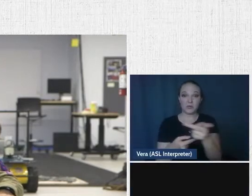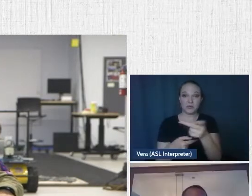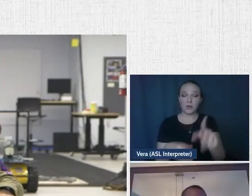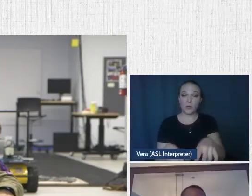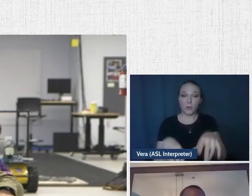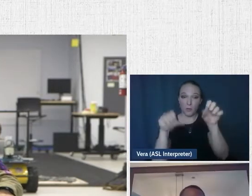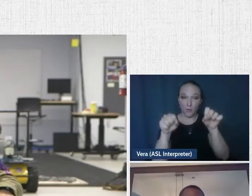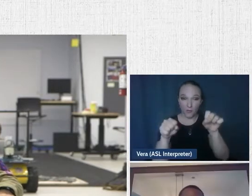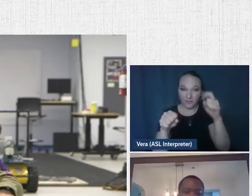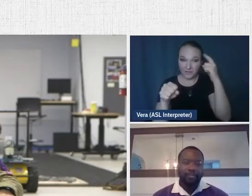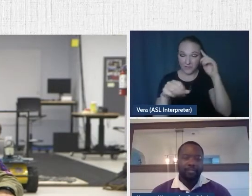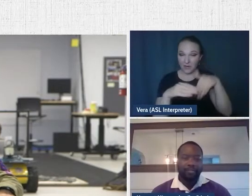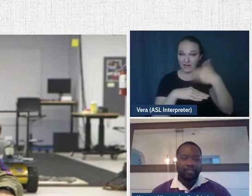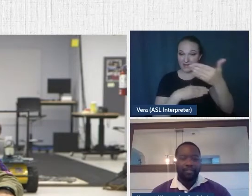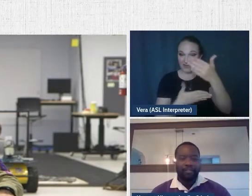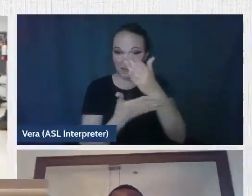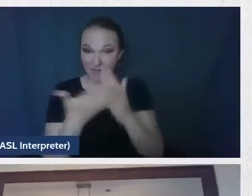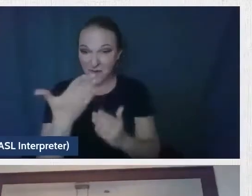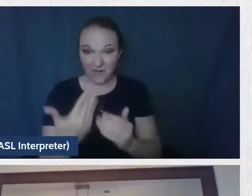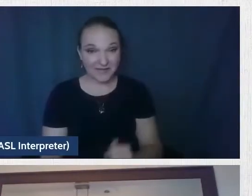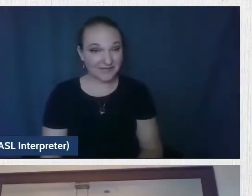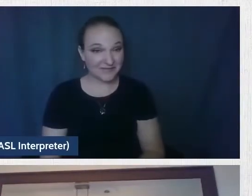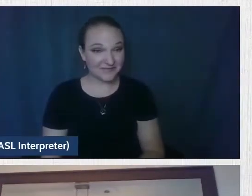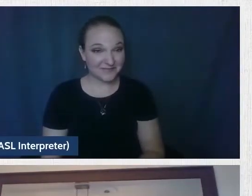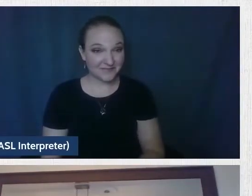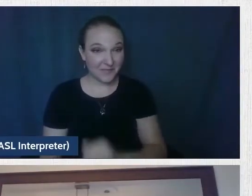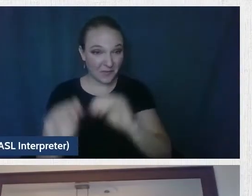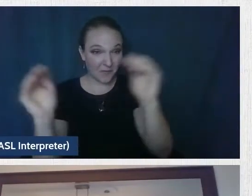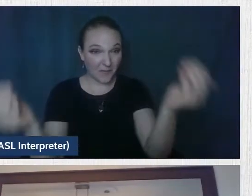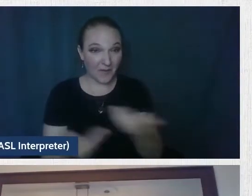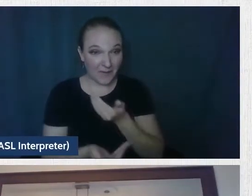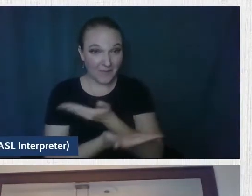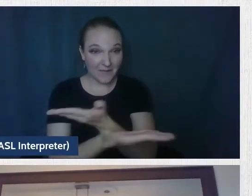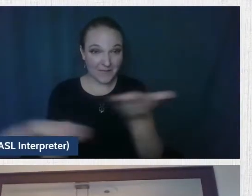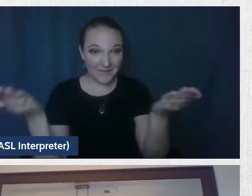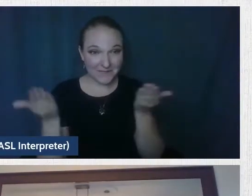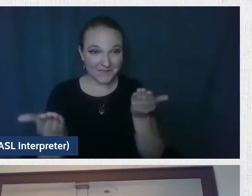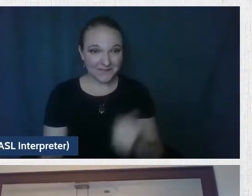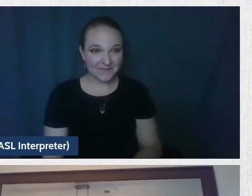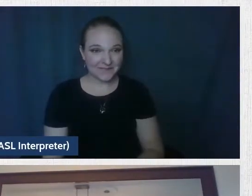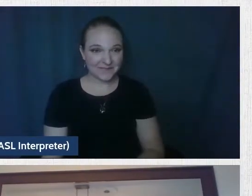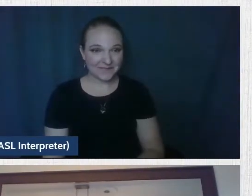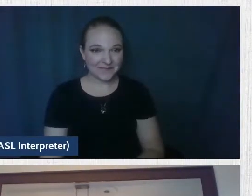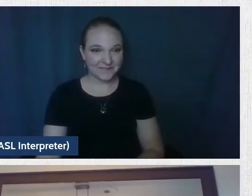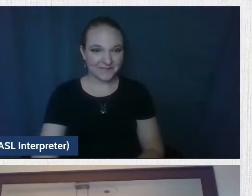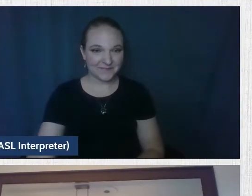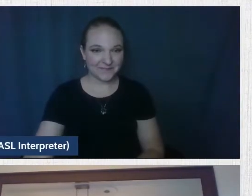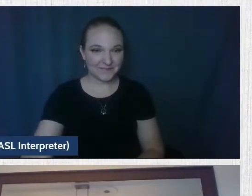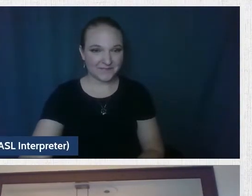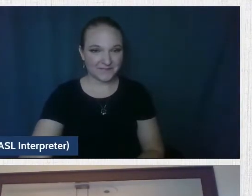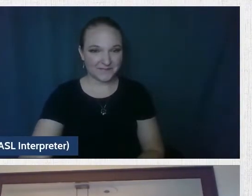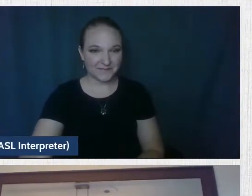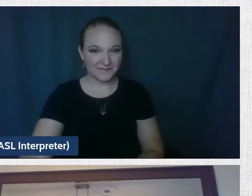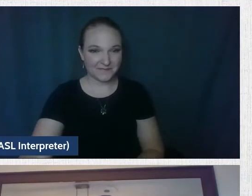for the next part of the session. Welcome, everybody. That's great. Thanks, Dean